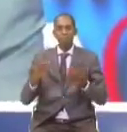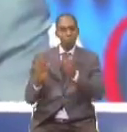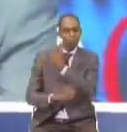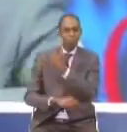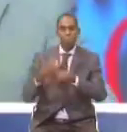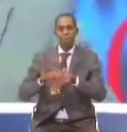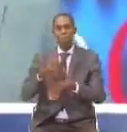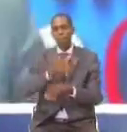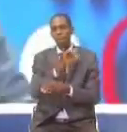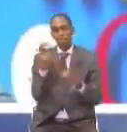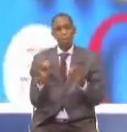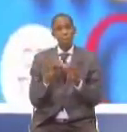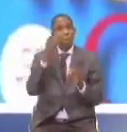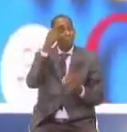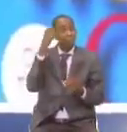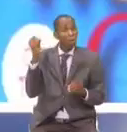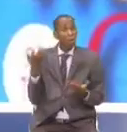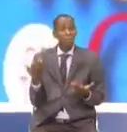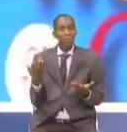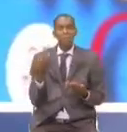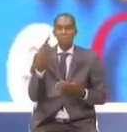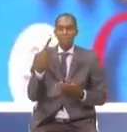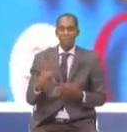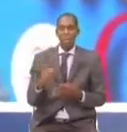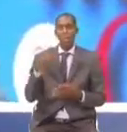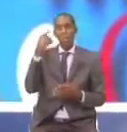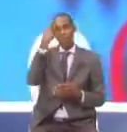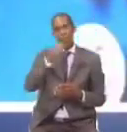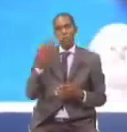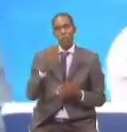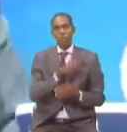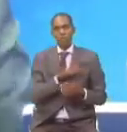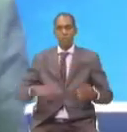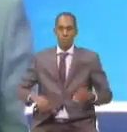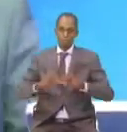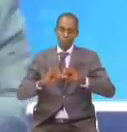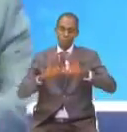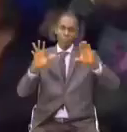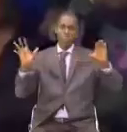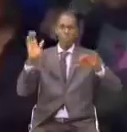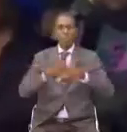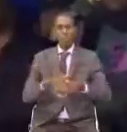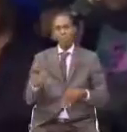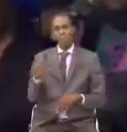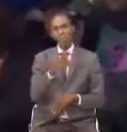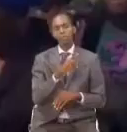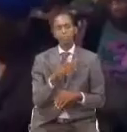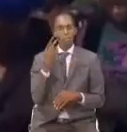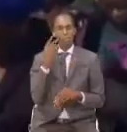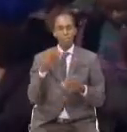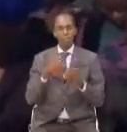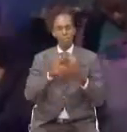upon you anymore, because the face of the Lord shines upon you. Look at verse 2